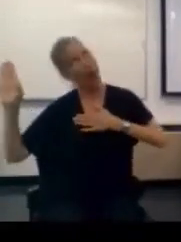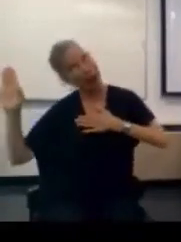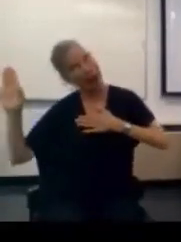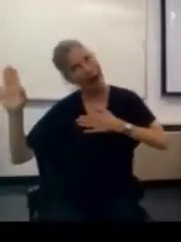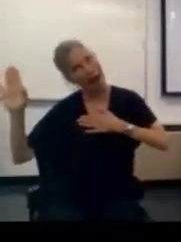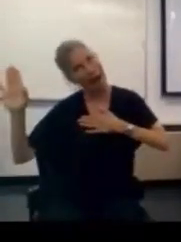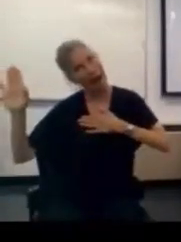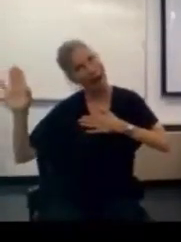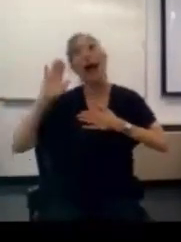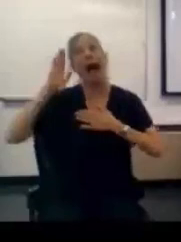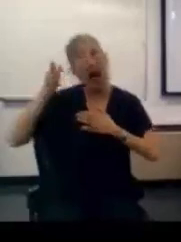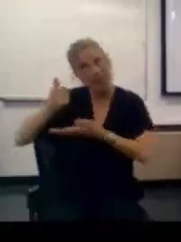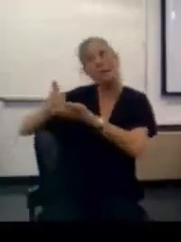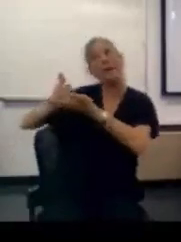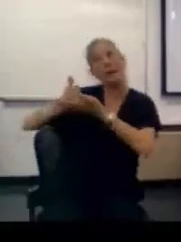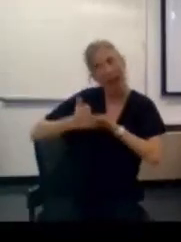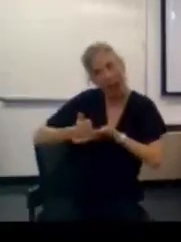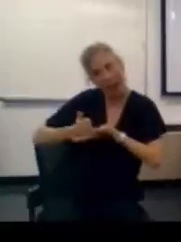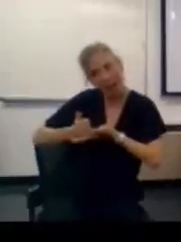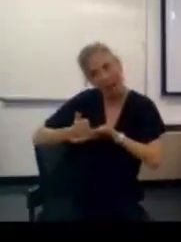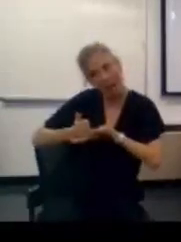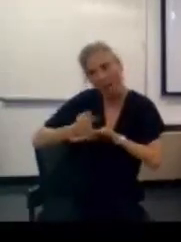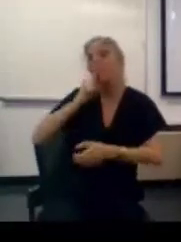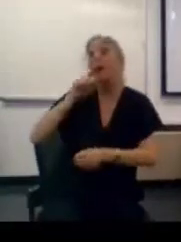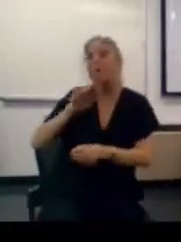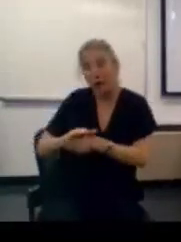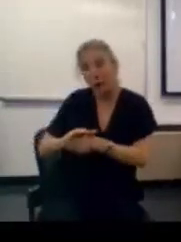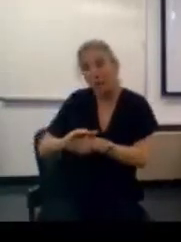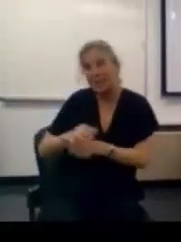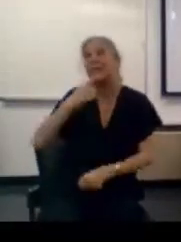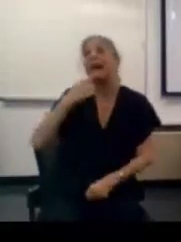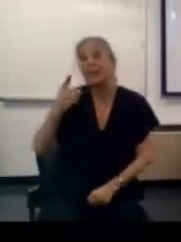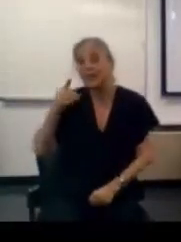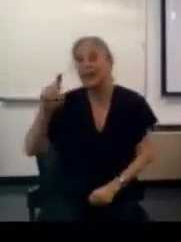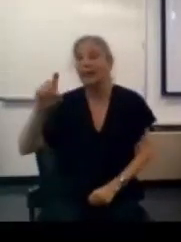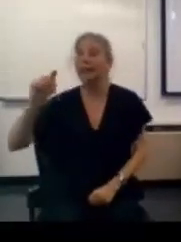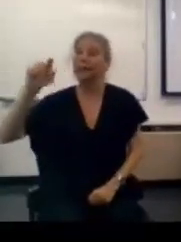said, I swear. He goes, I swear.